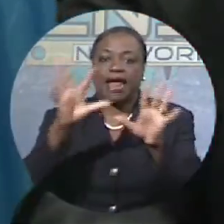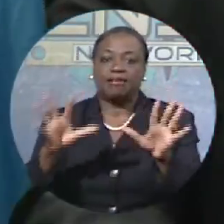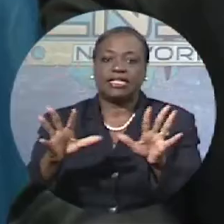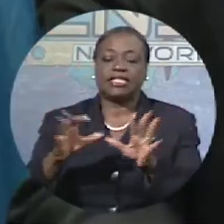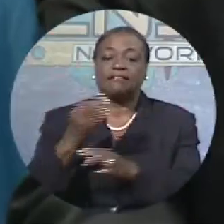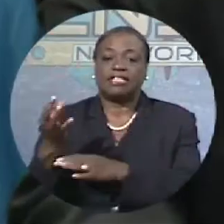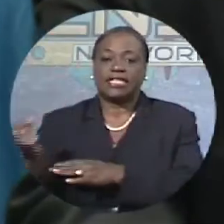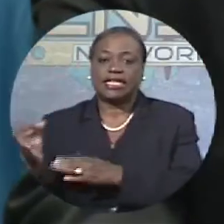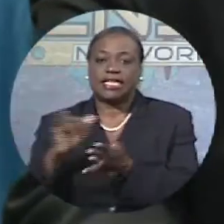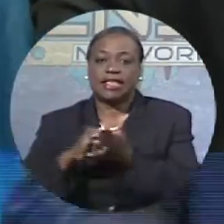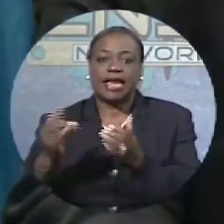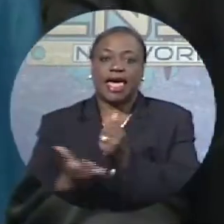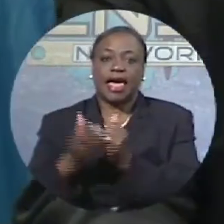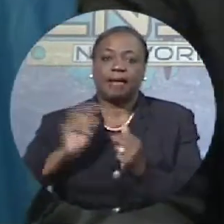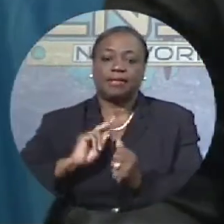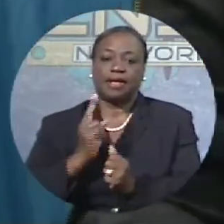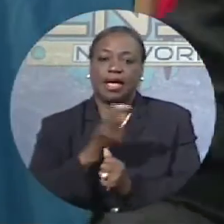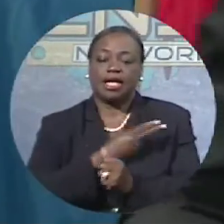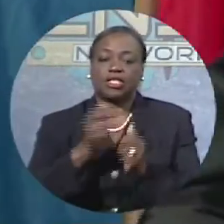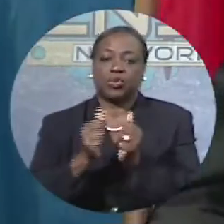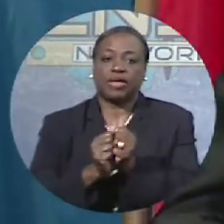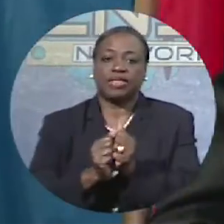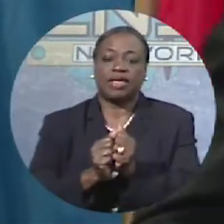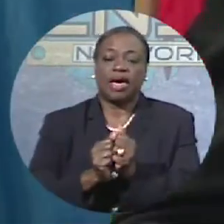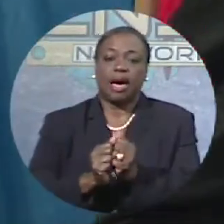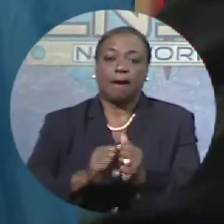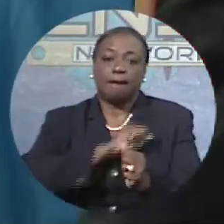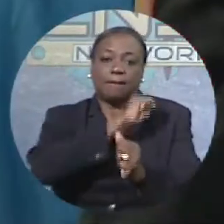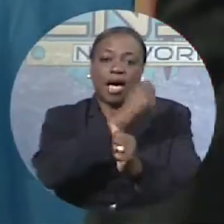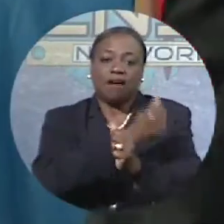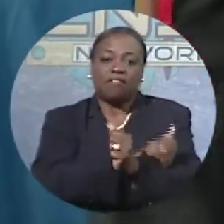which affords us such a powerful competitive